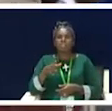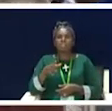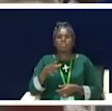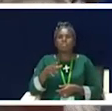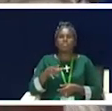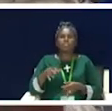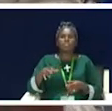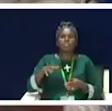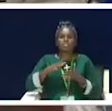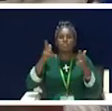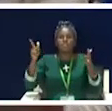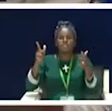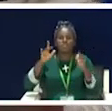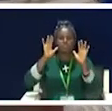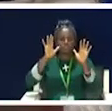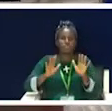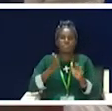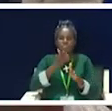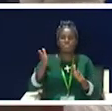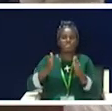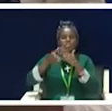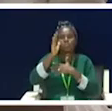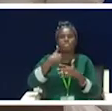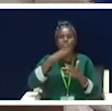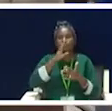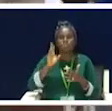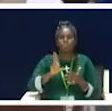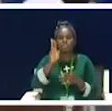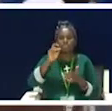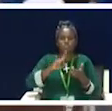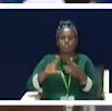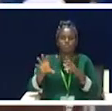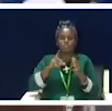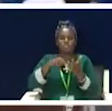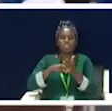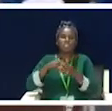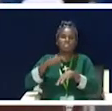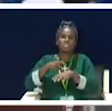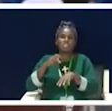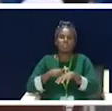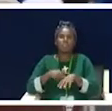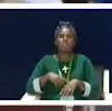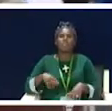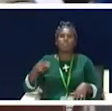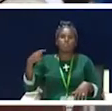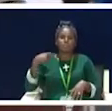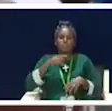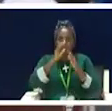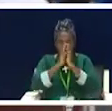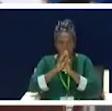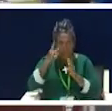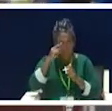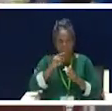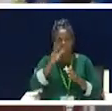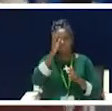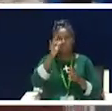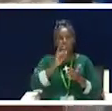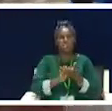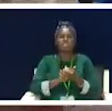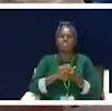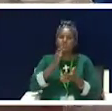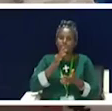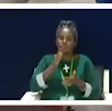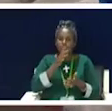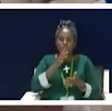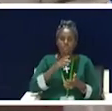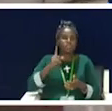has been using him to do in this generation. And I pray for him tonight and mommy, they will not